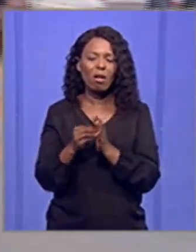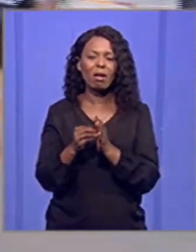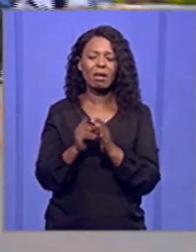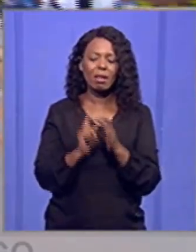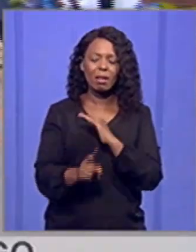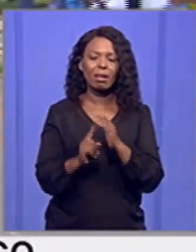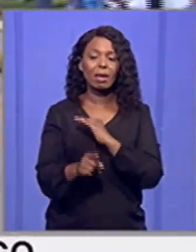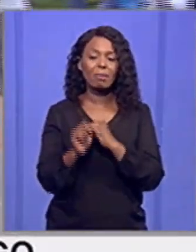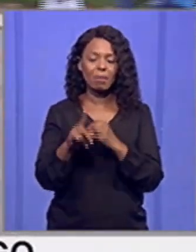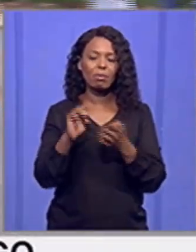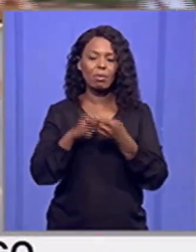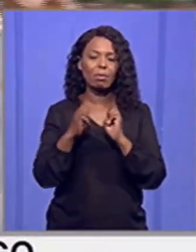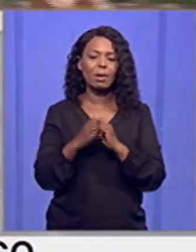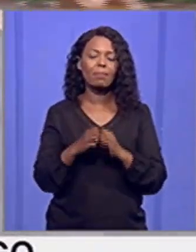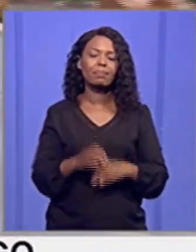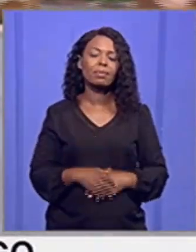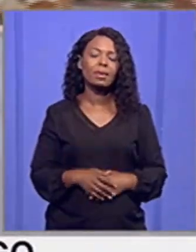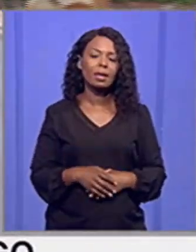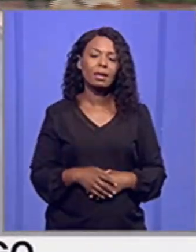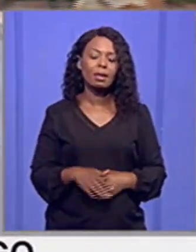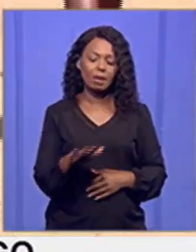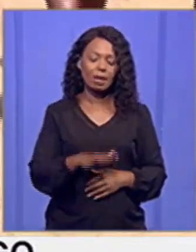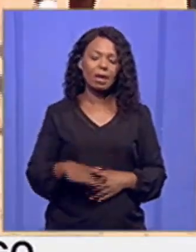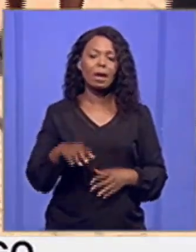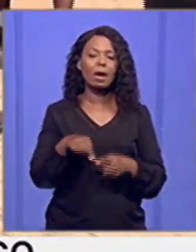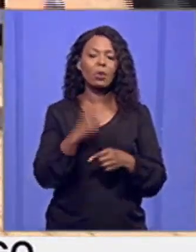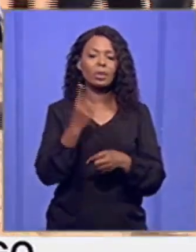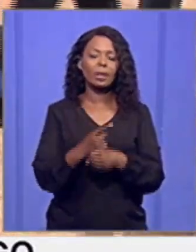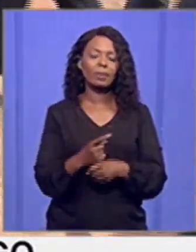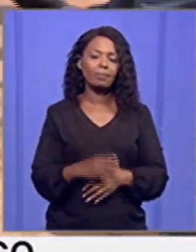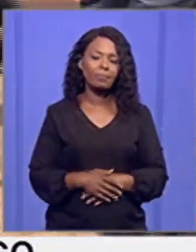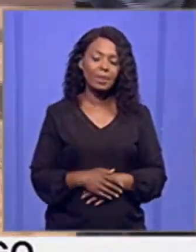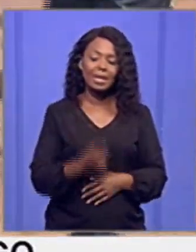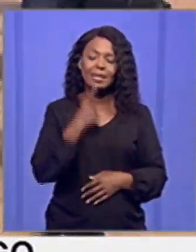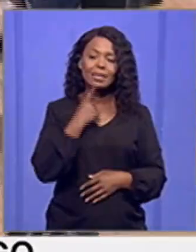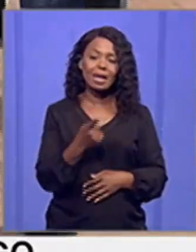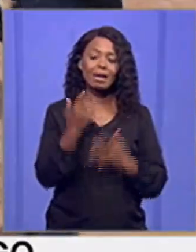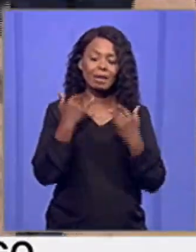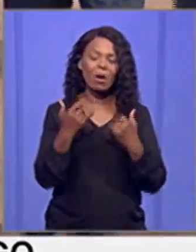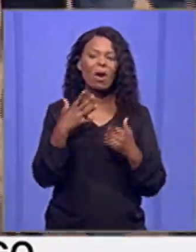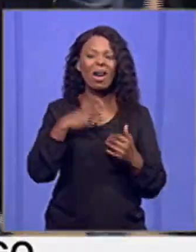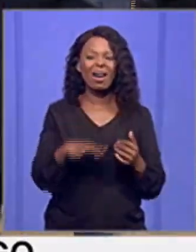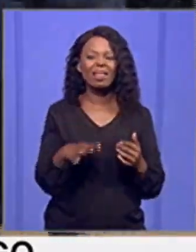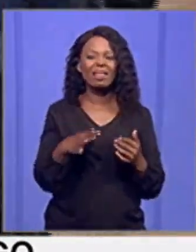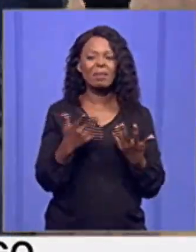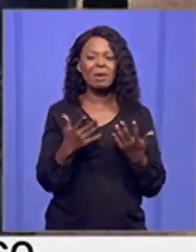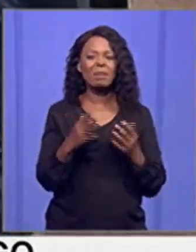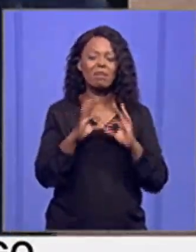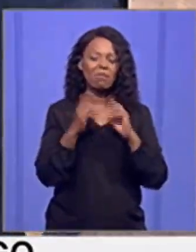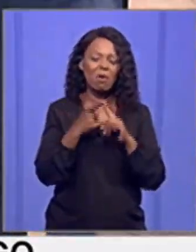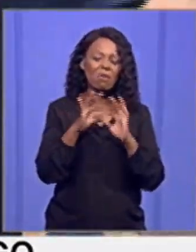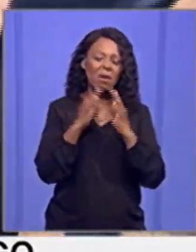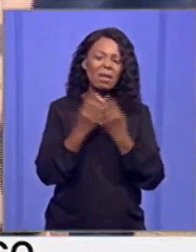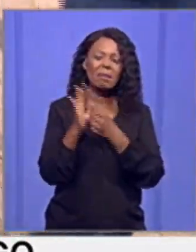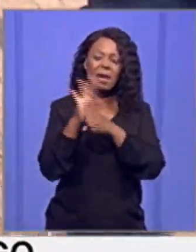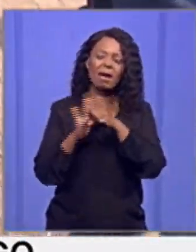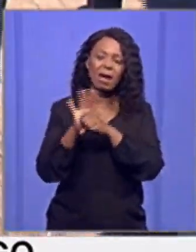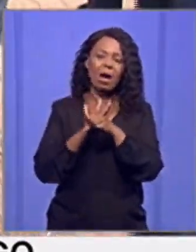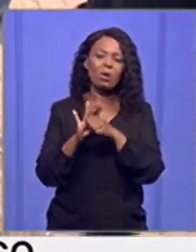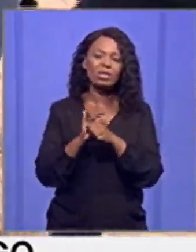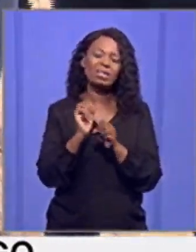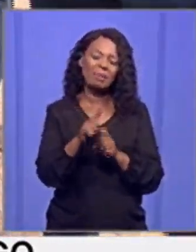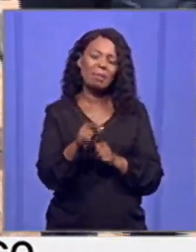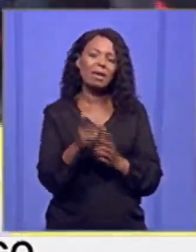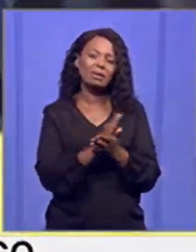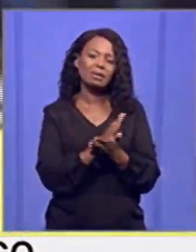Gauteng. Di tlaleditše ka gore ditiro tše tša dikgaruru di ka bakwa le ke maemo ka malapeng. Mekgatlo e mengwe ya